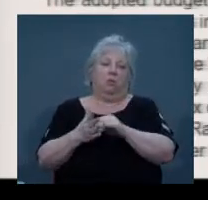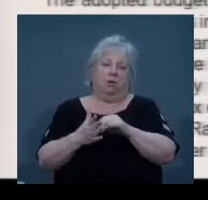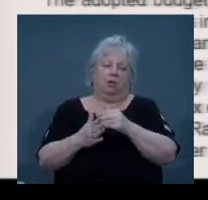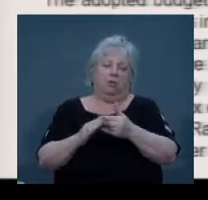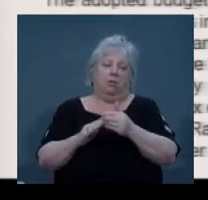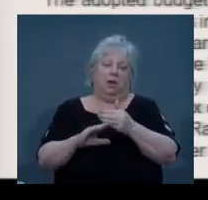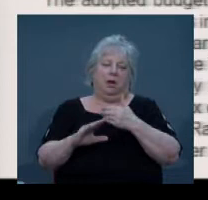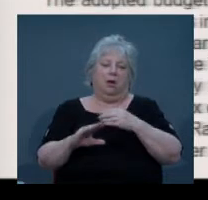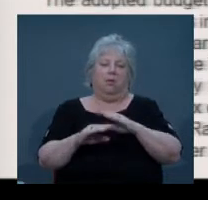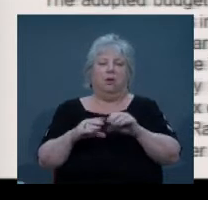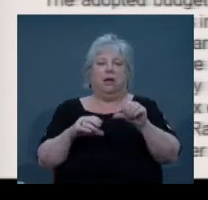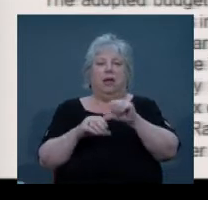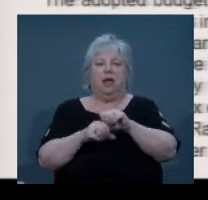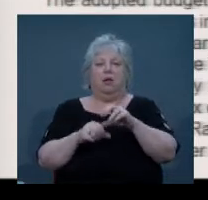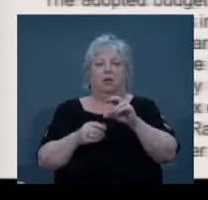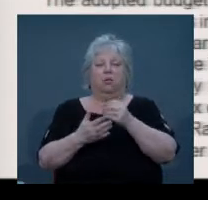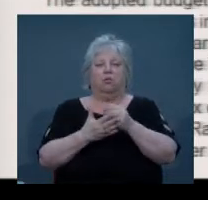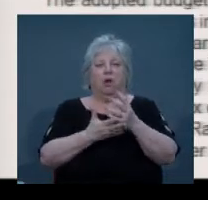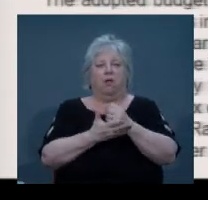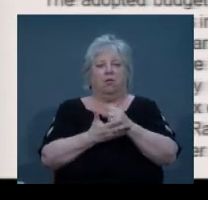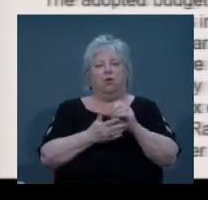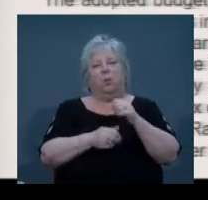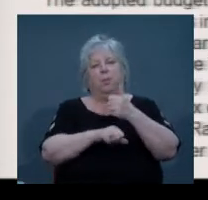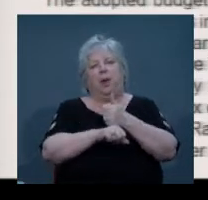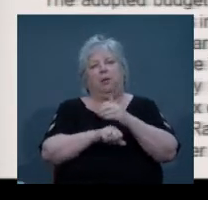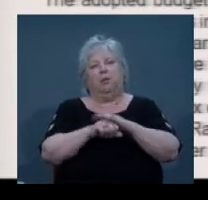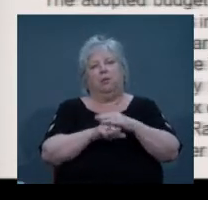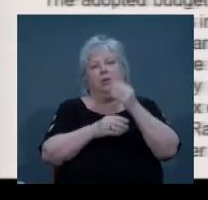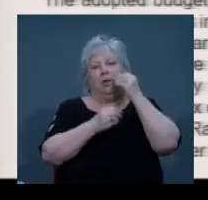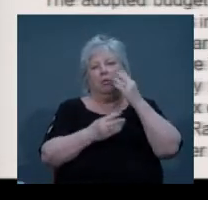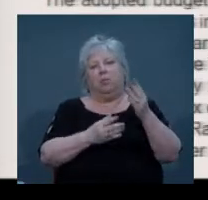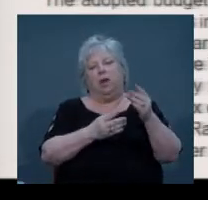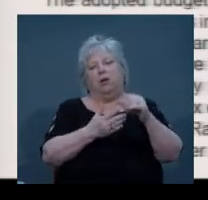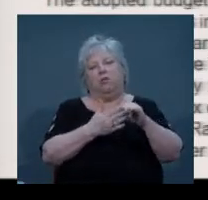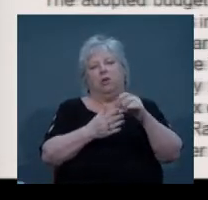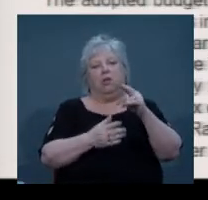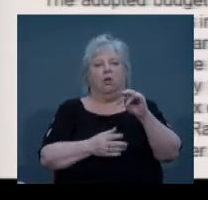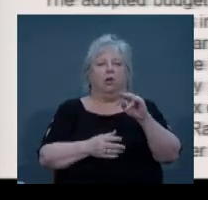gas revenue based on the information provided by the utility.